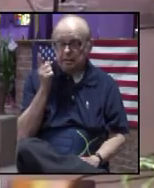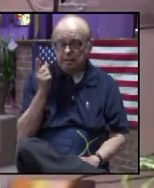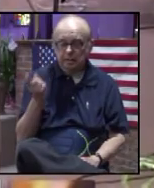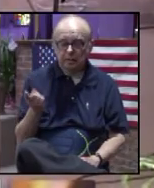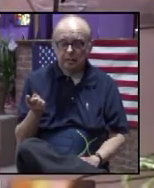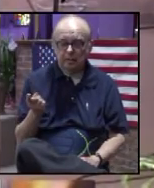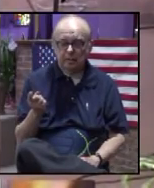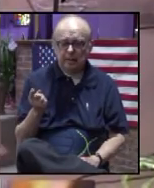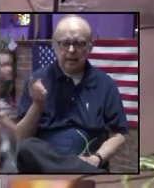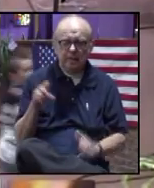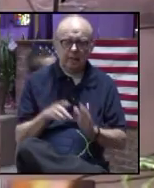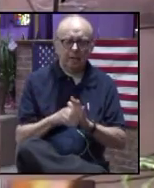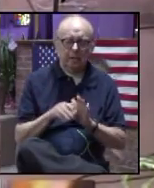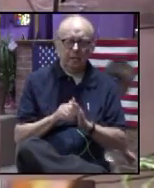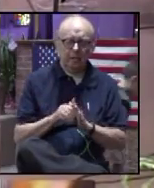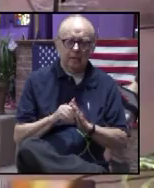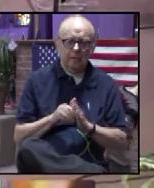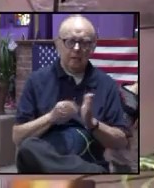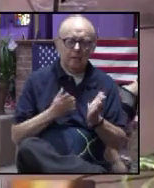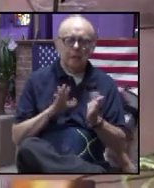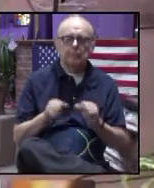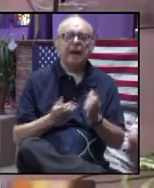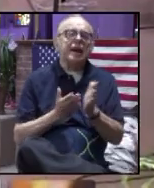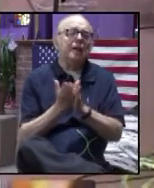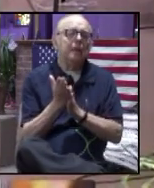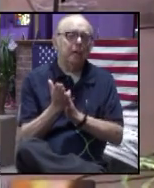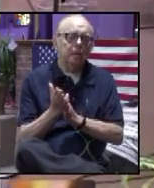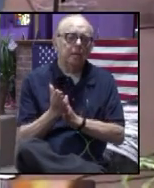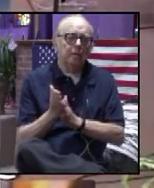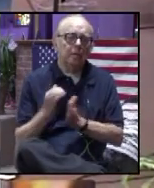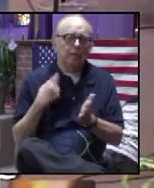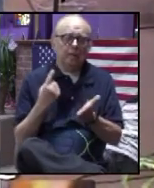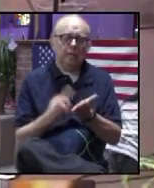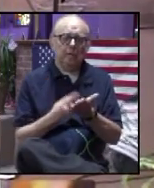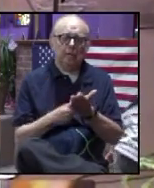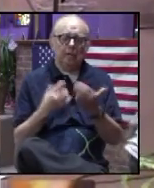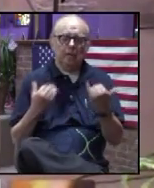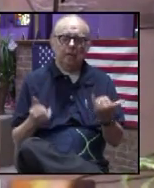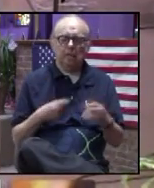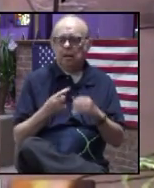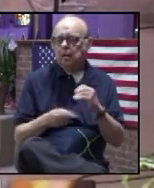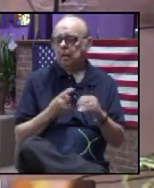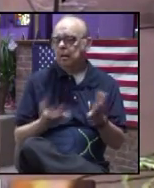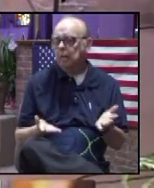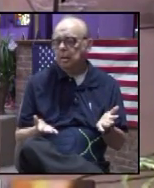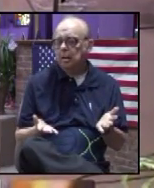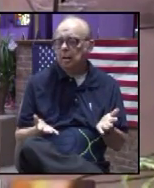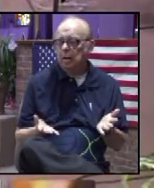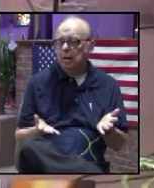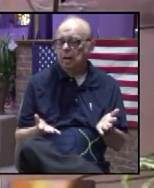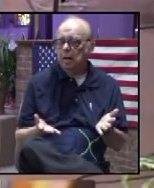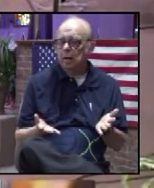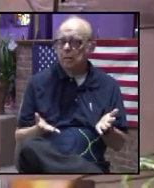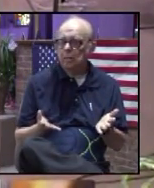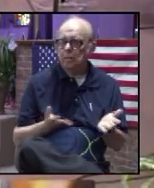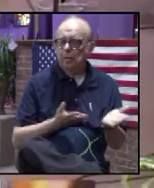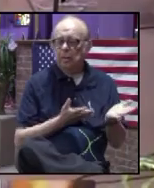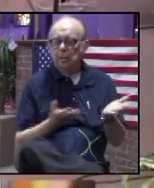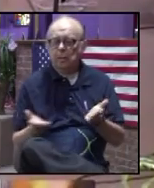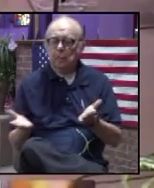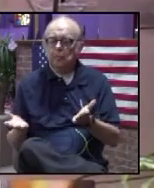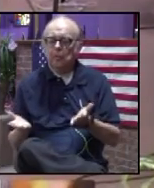In the movie Breakthrough, we're going to talk today about bringing what's